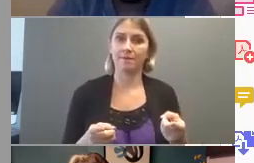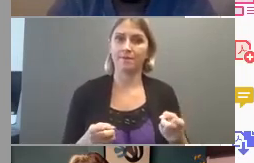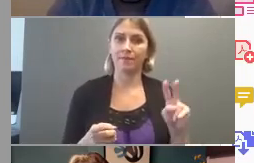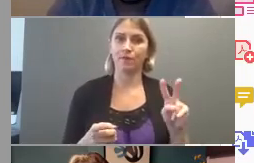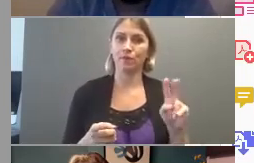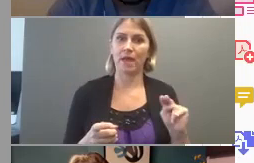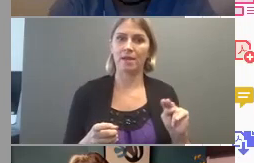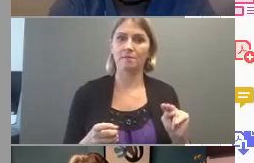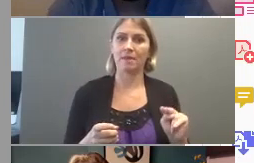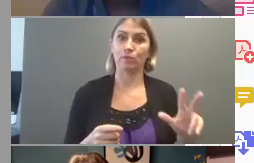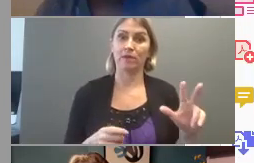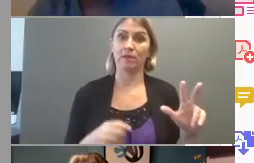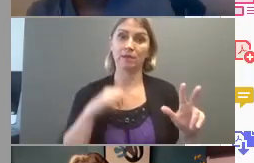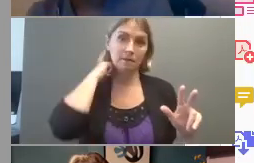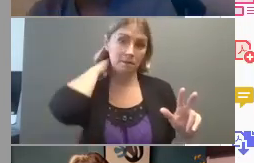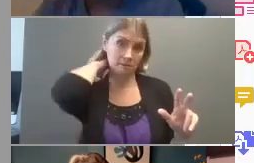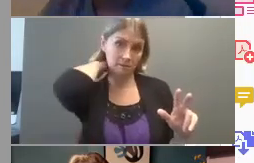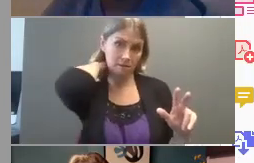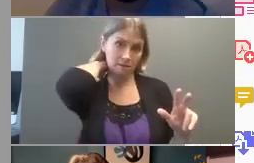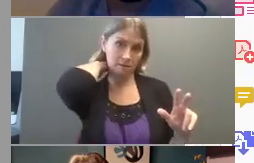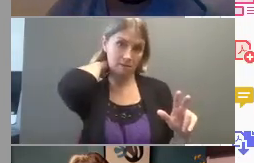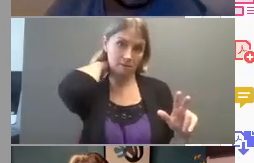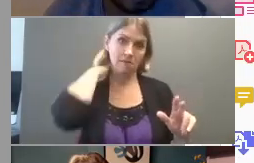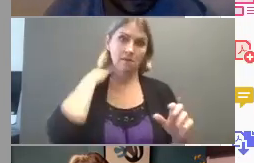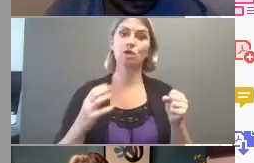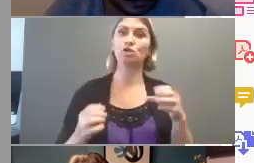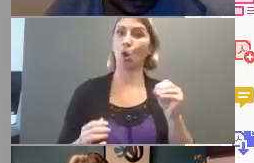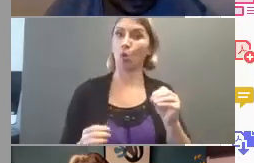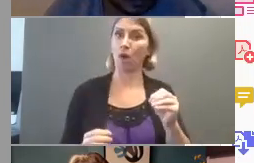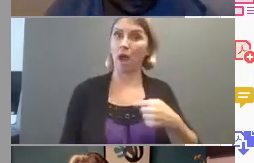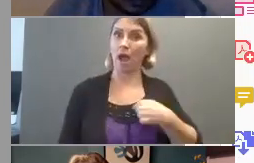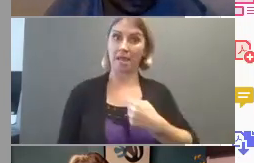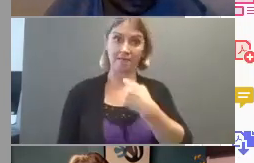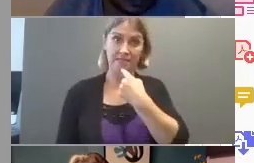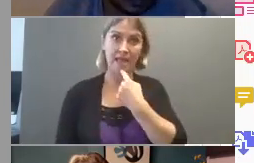2n by 3. Now, I'm saying,